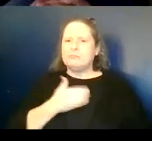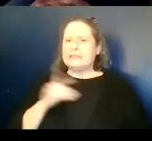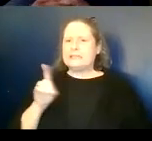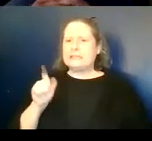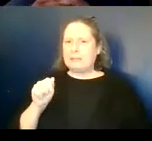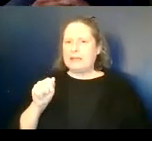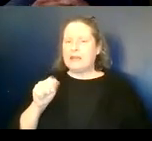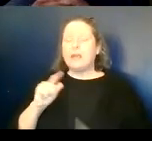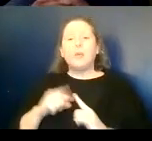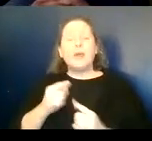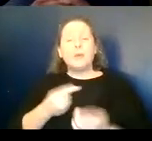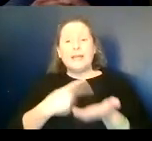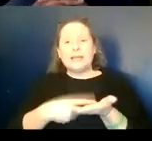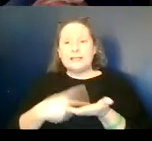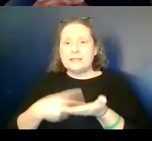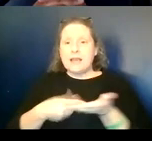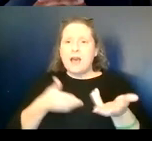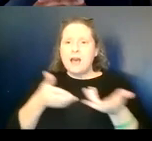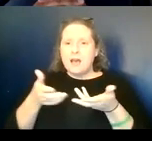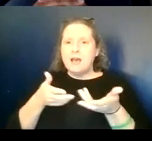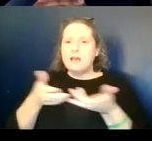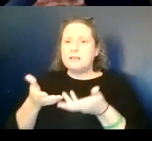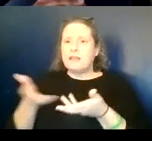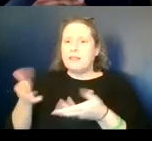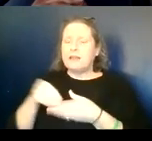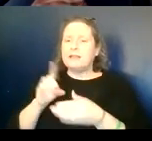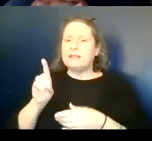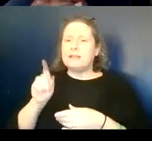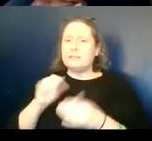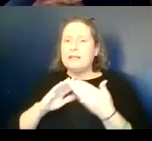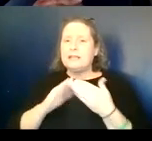discuss things in the disability community,